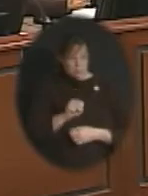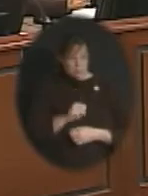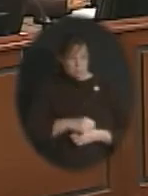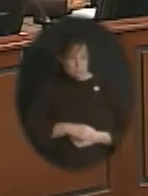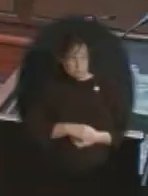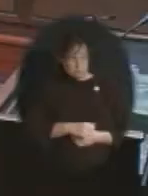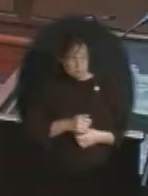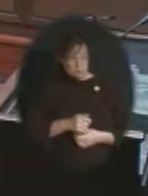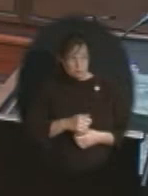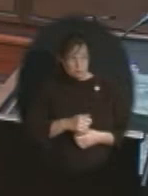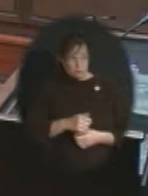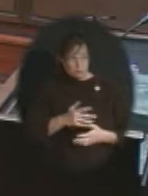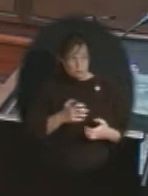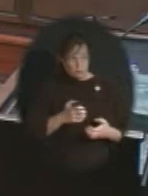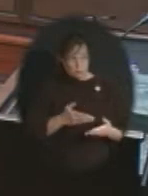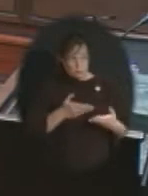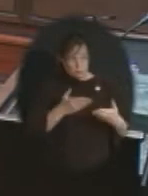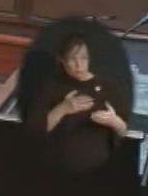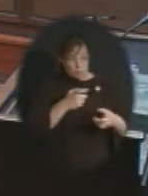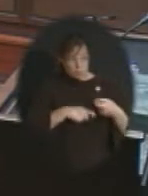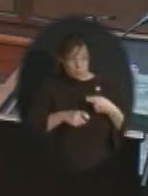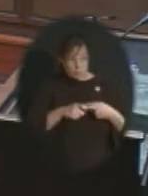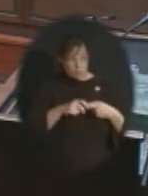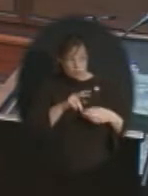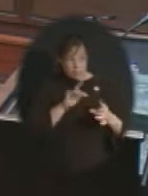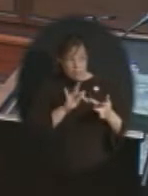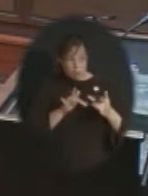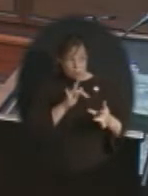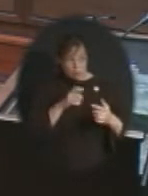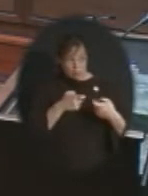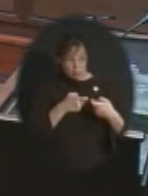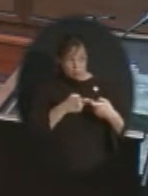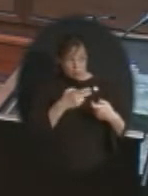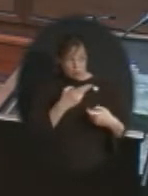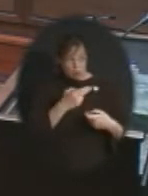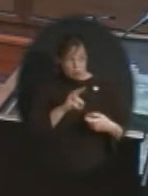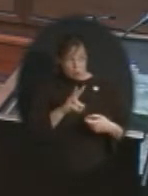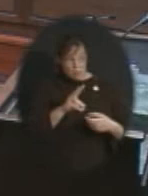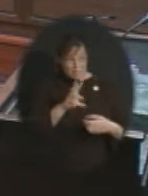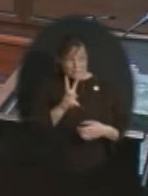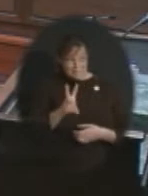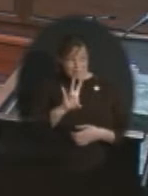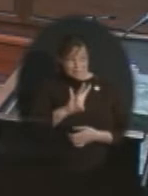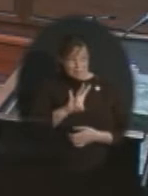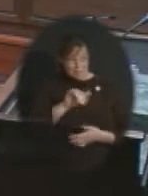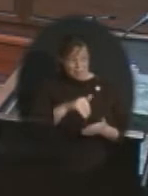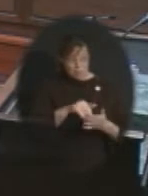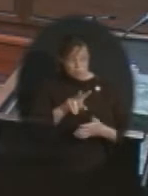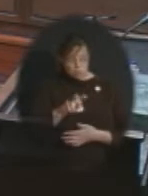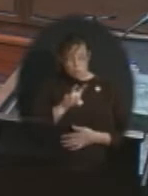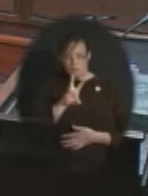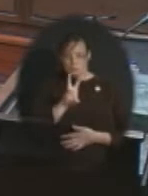I move that we award the bid for replacement of network electronics and hardware in the amount of